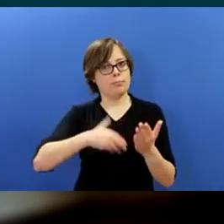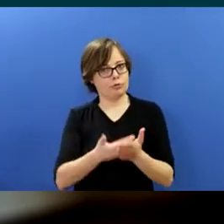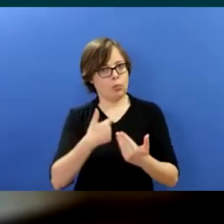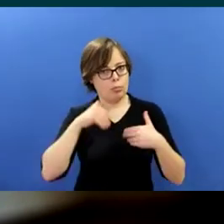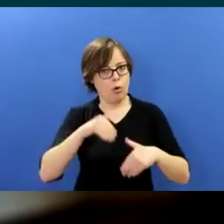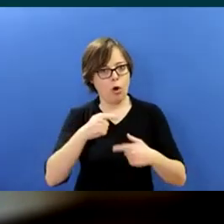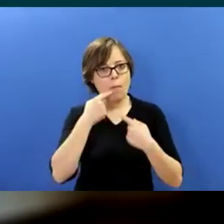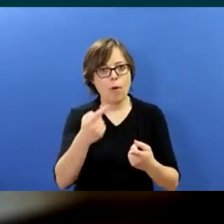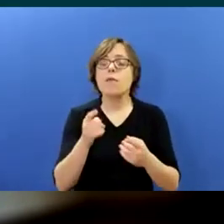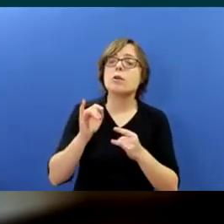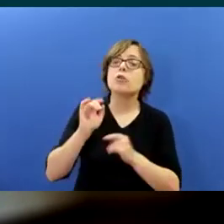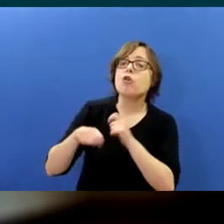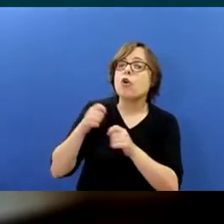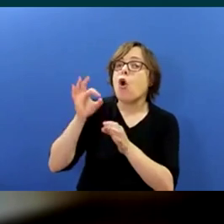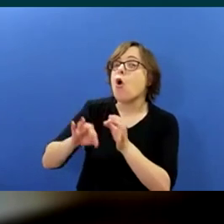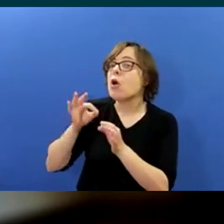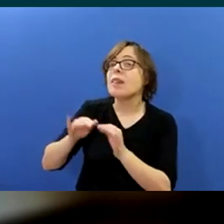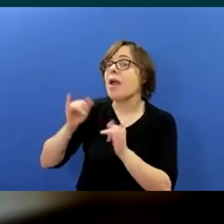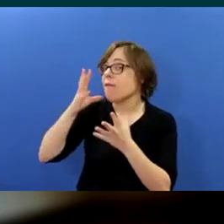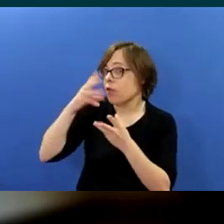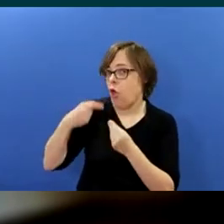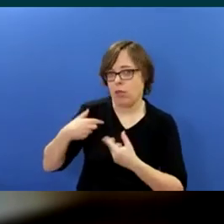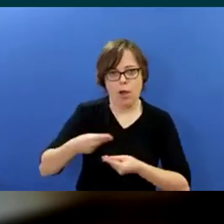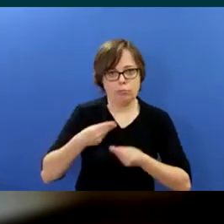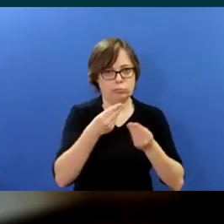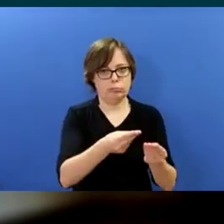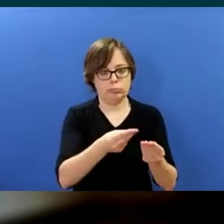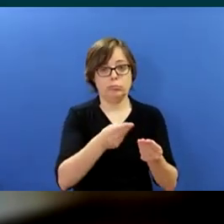in formal and informal participation in Karusz.